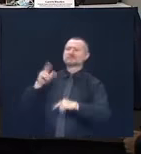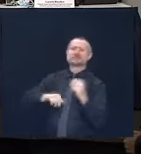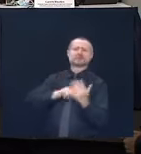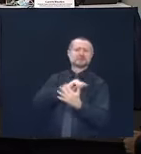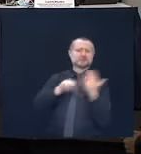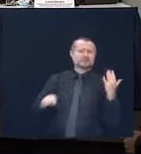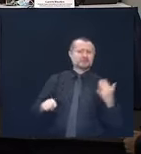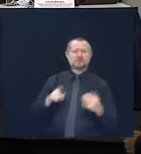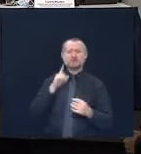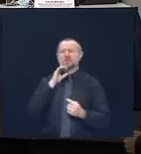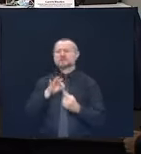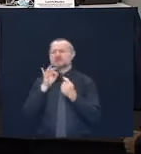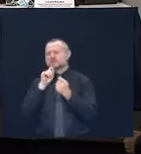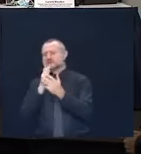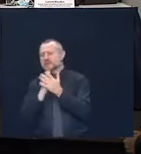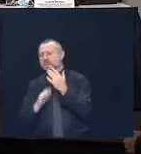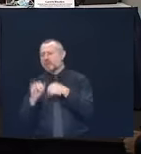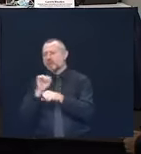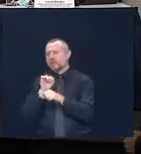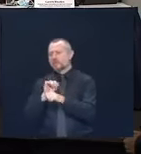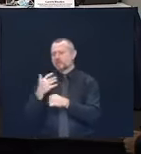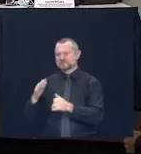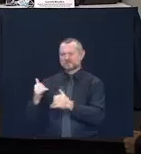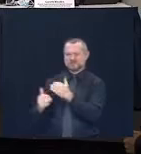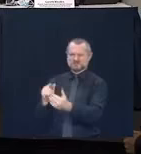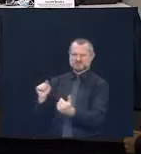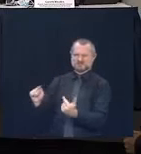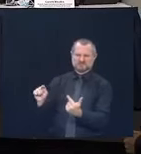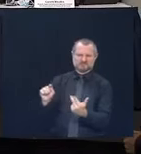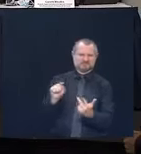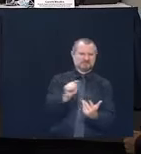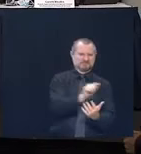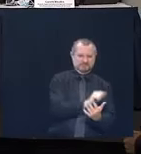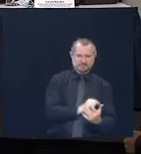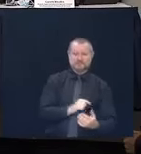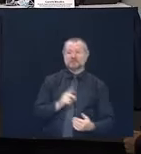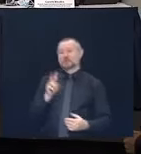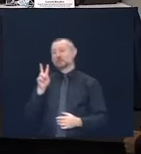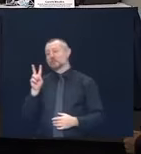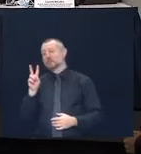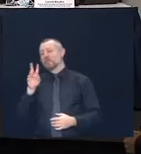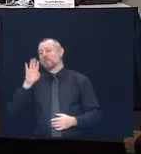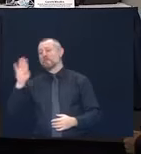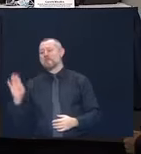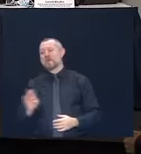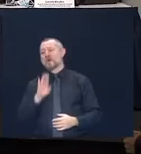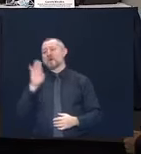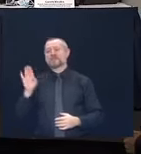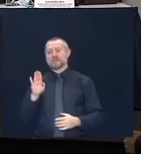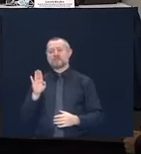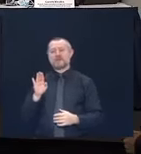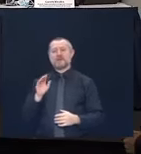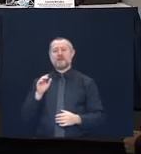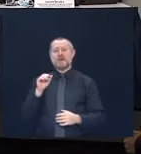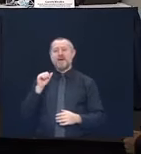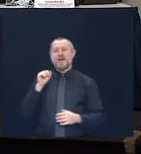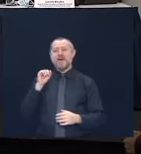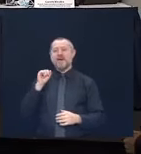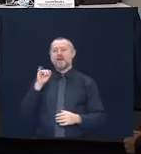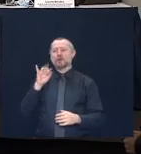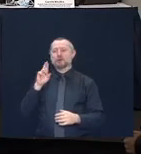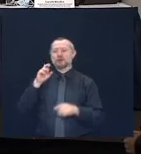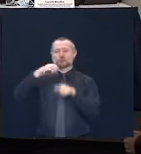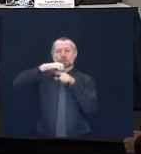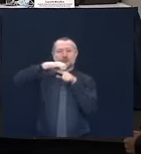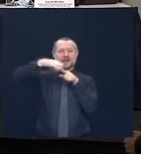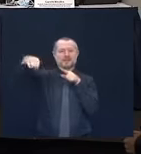work that's already underway, and the only other exception is a $2 billion air train. Given the crunch that the Port Authority is seeing, is it still prudent